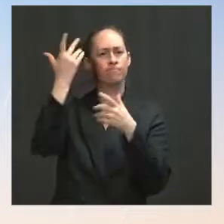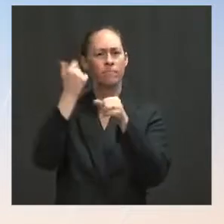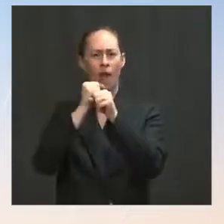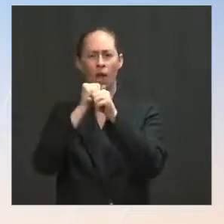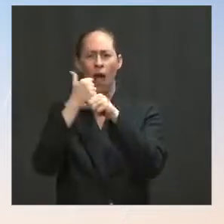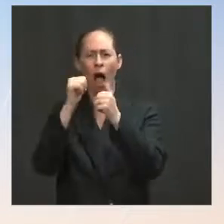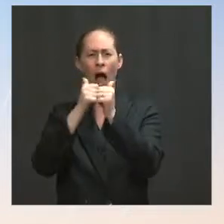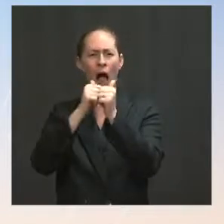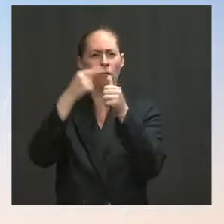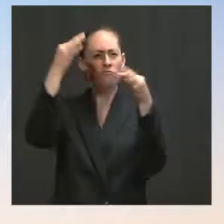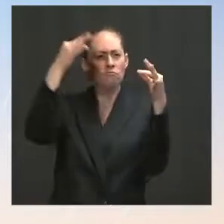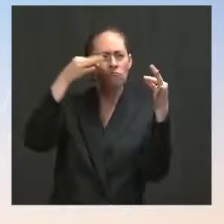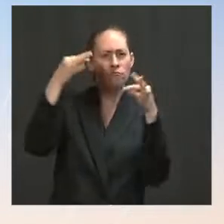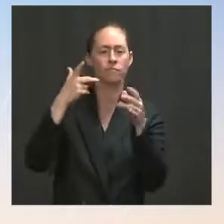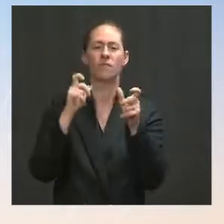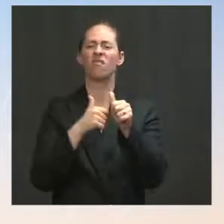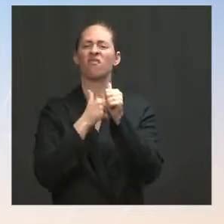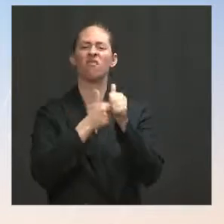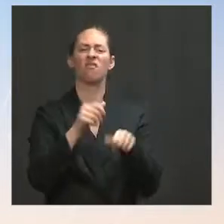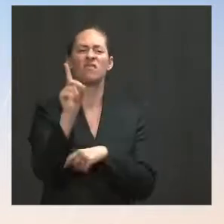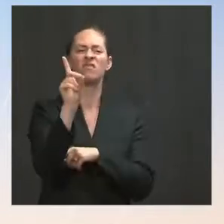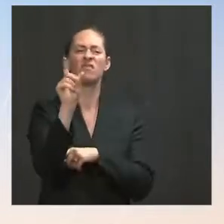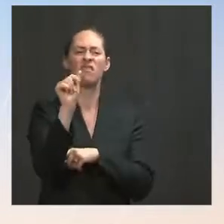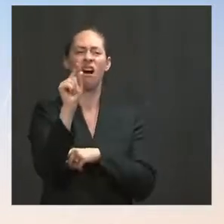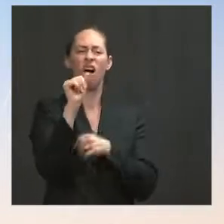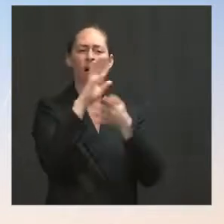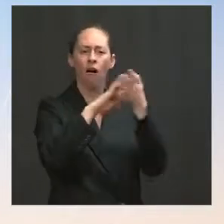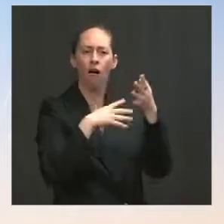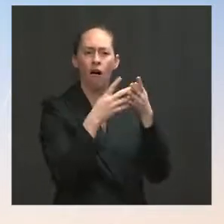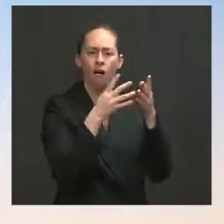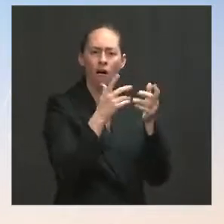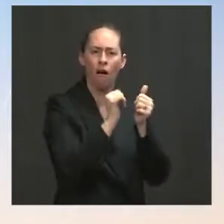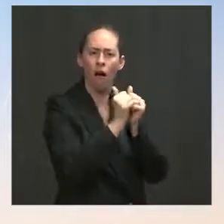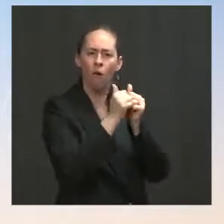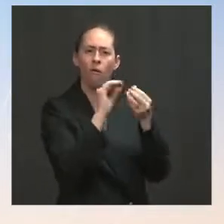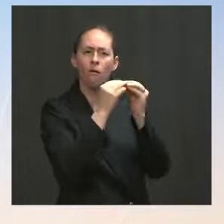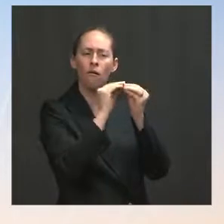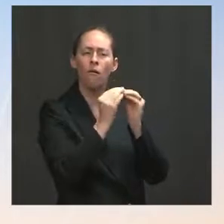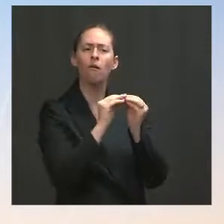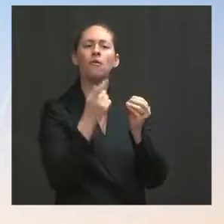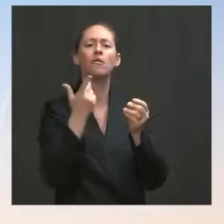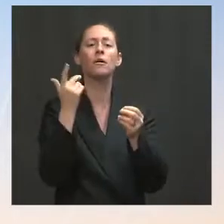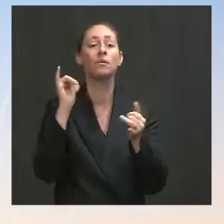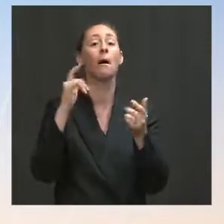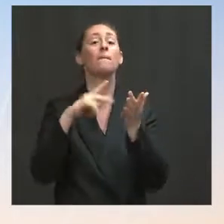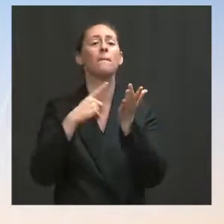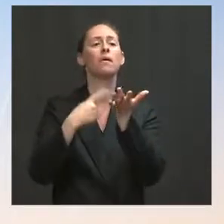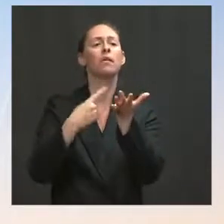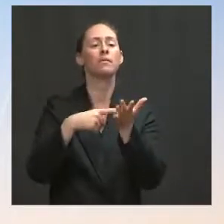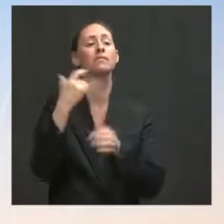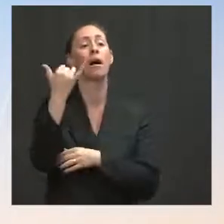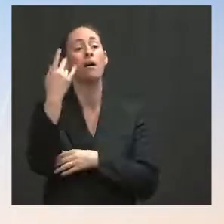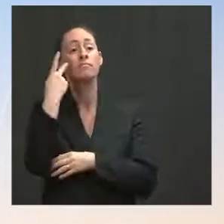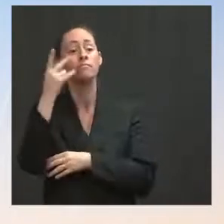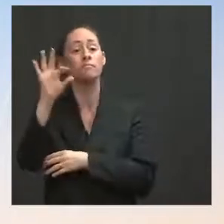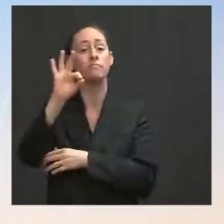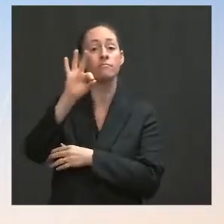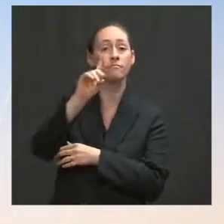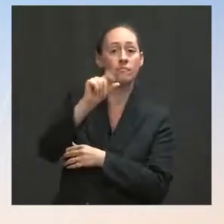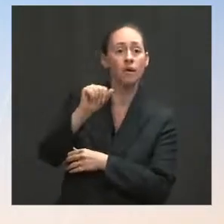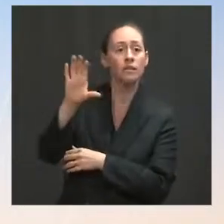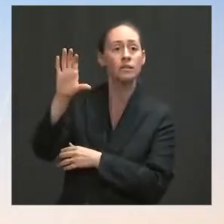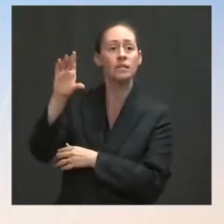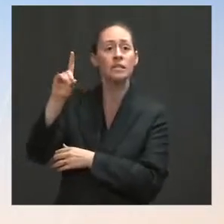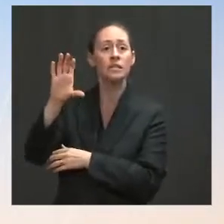data, and that relates to booster shots as well. And some of that information that the FDA and the CDC look at, and this was in their statement